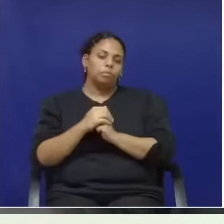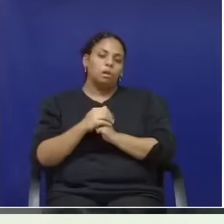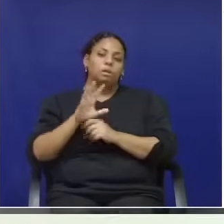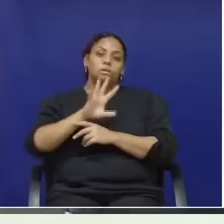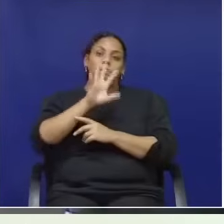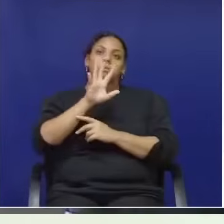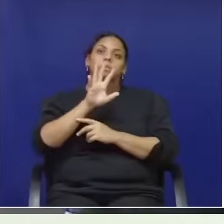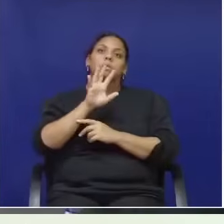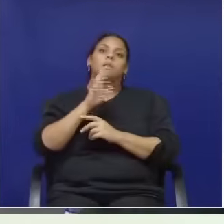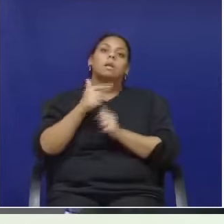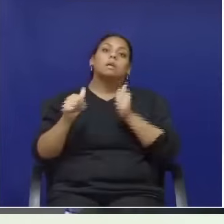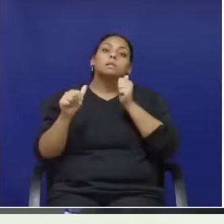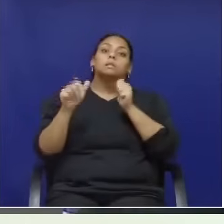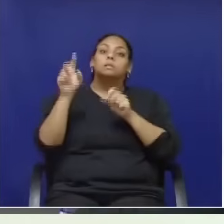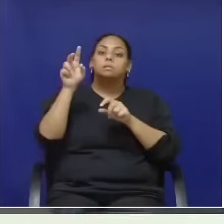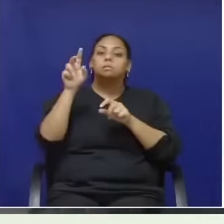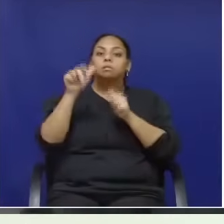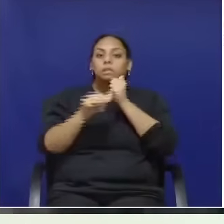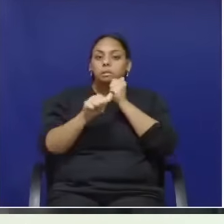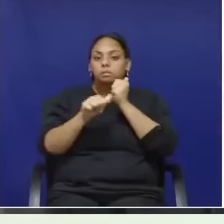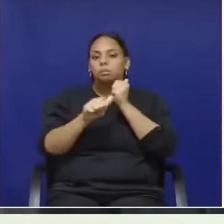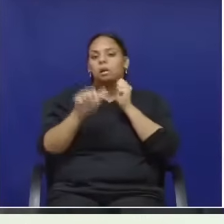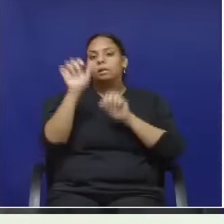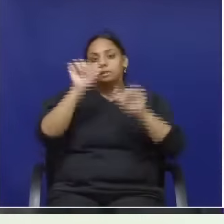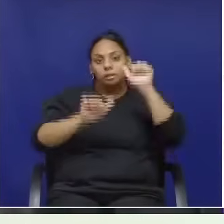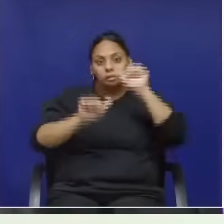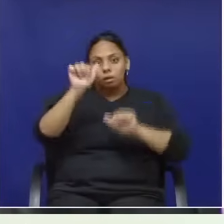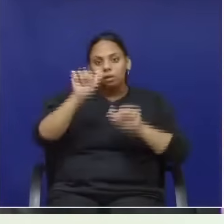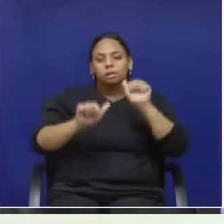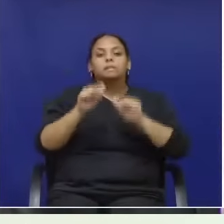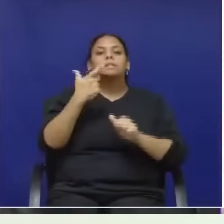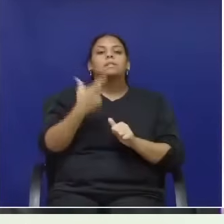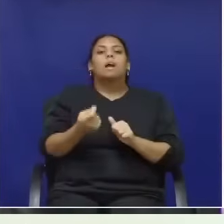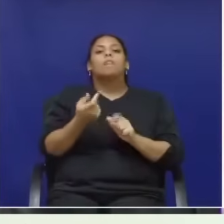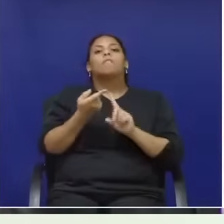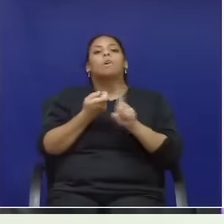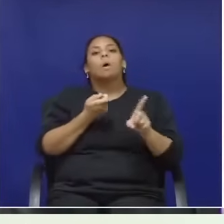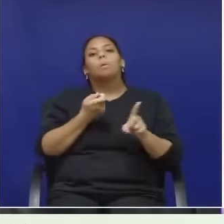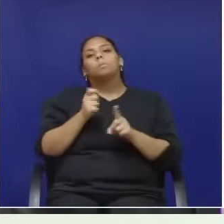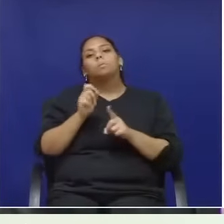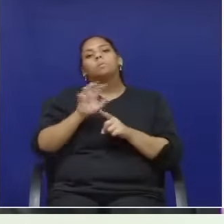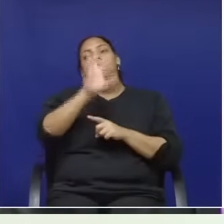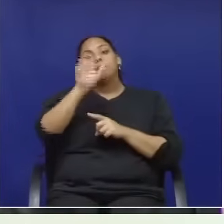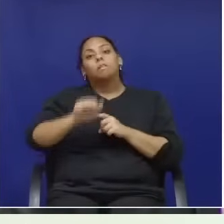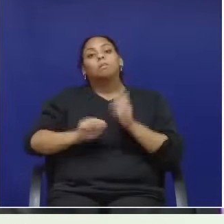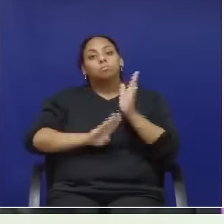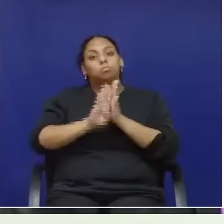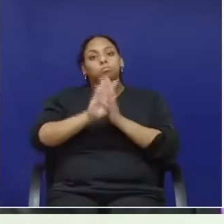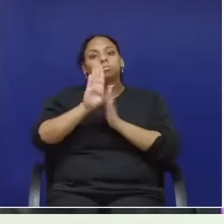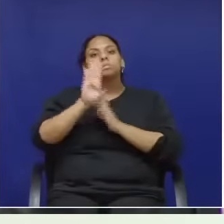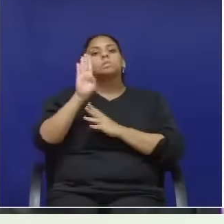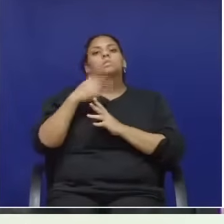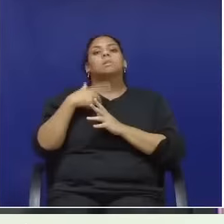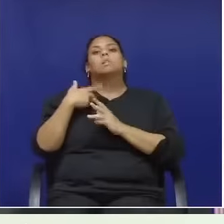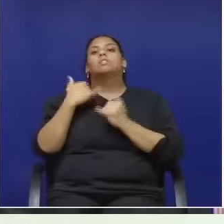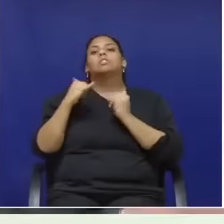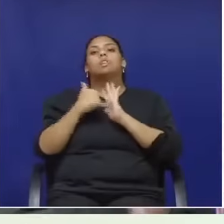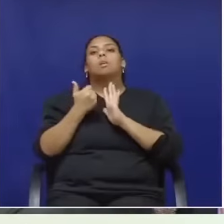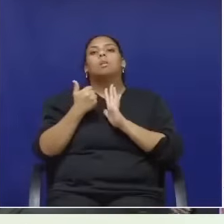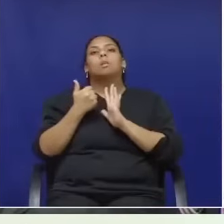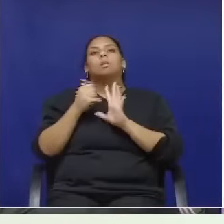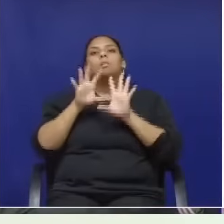assessment of the South African Police Service is that South Africa is increasingly being exploited not only